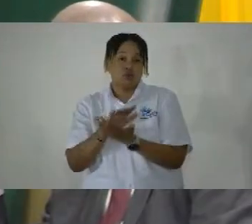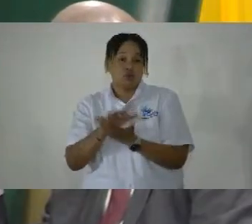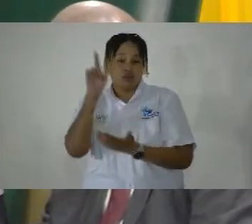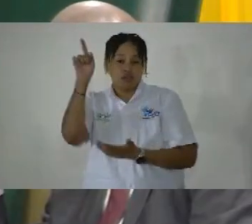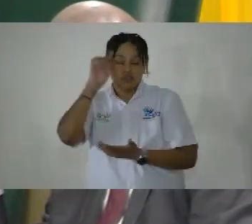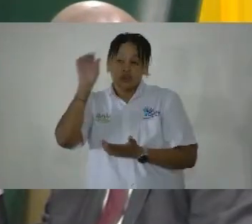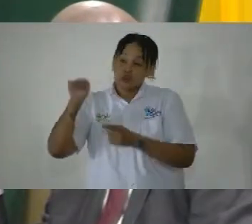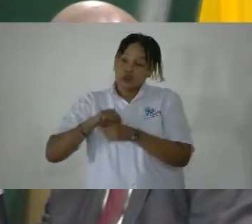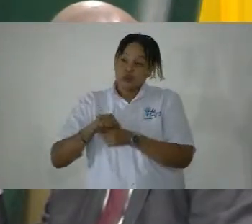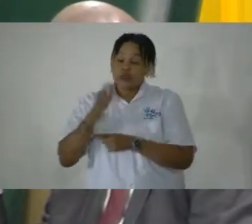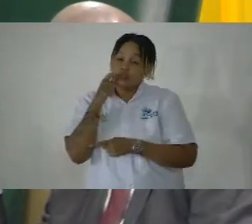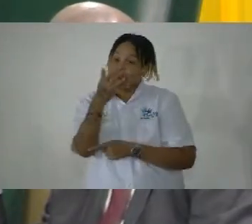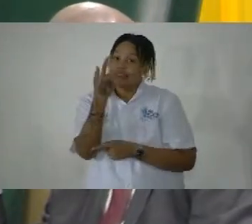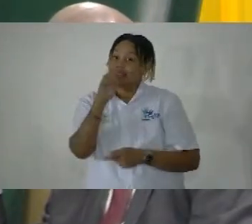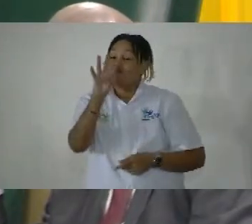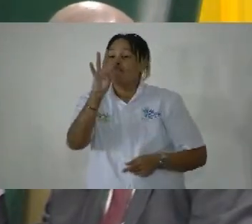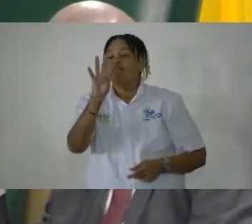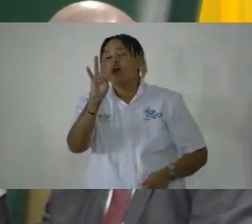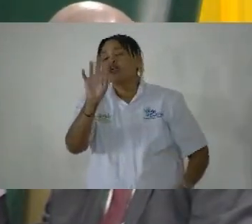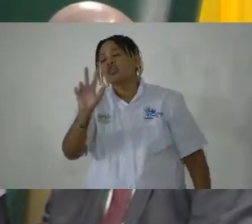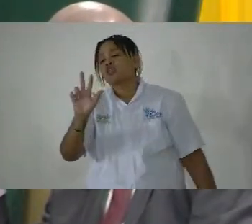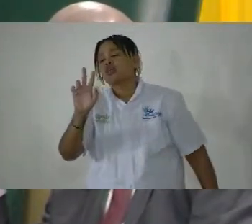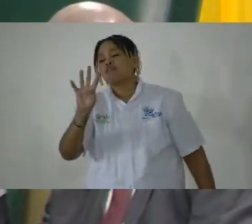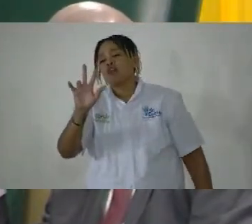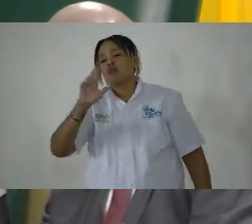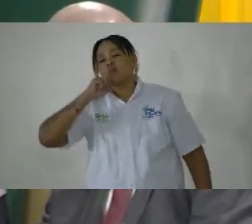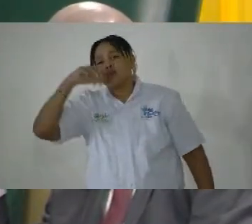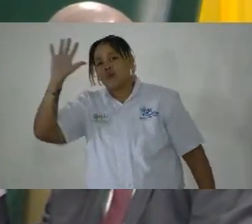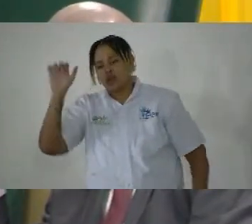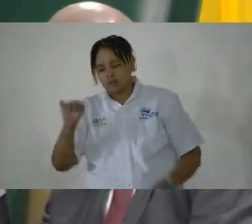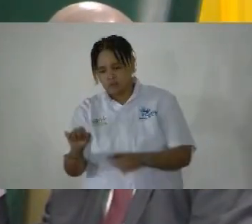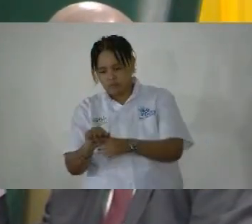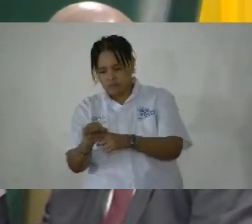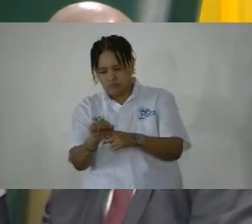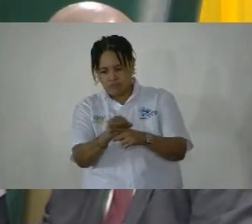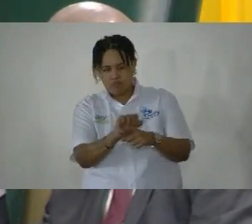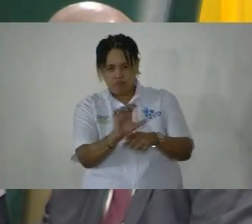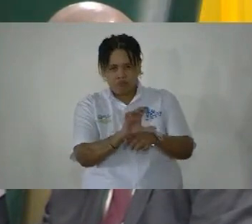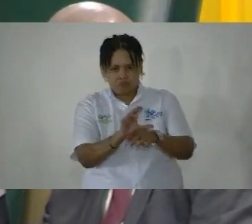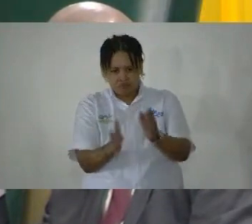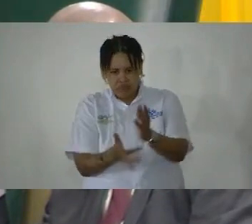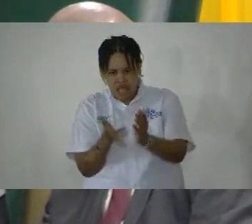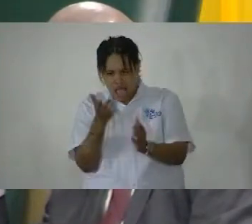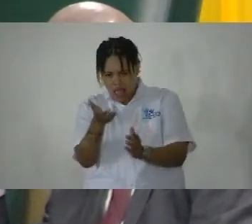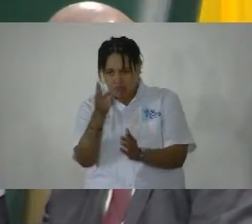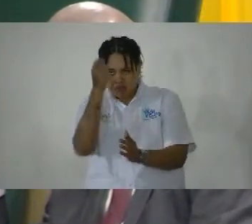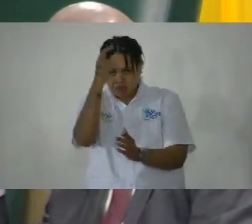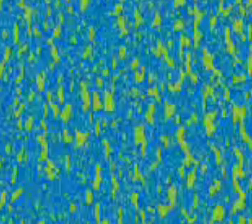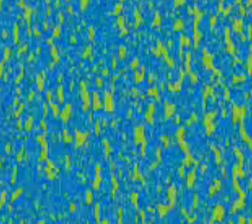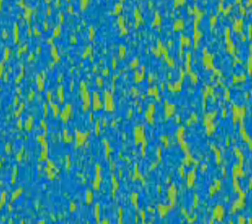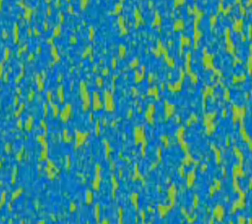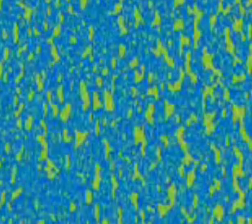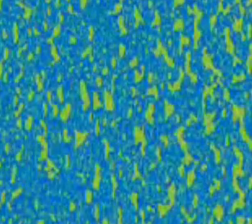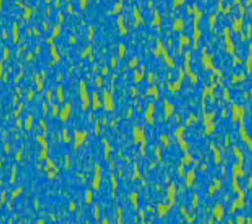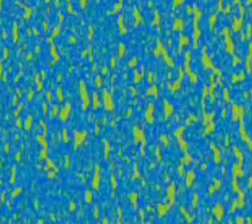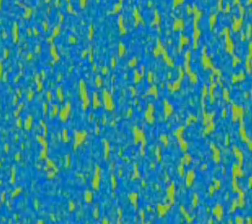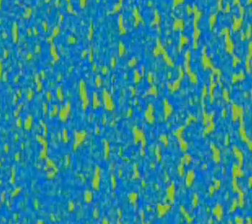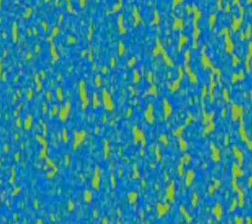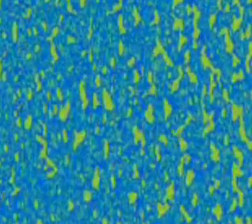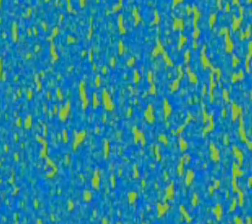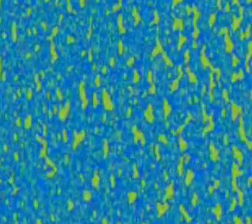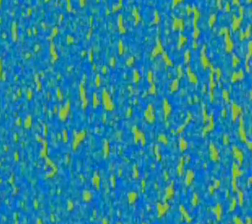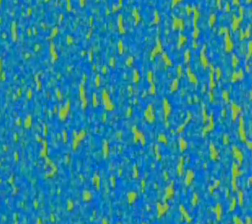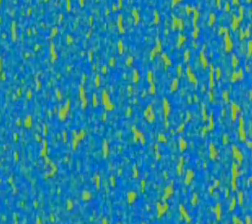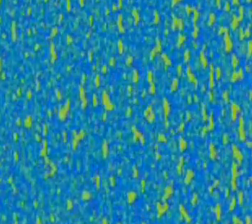trained recently 43 senior citizens in digital literacy, including online